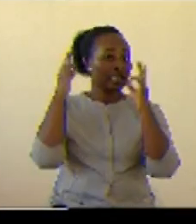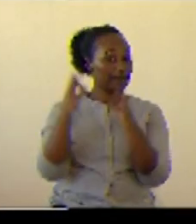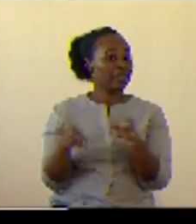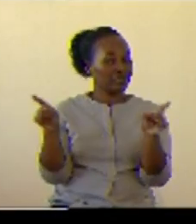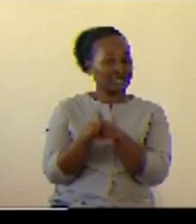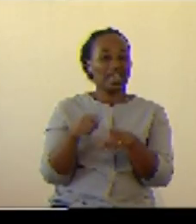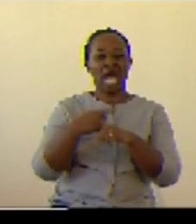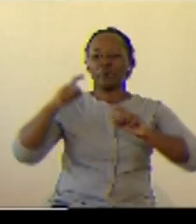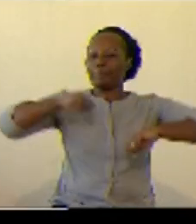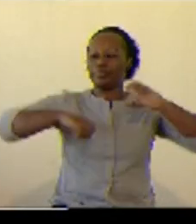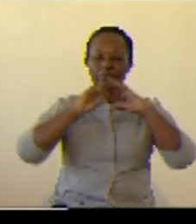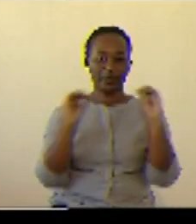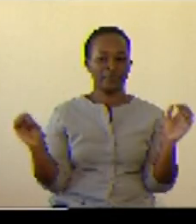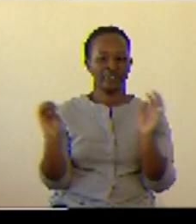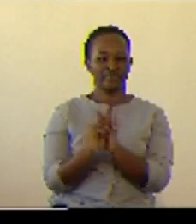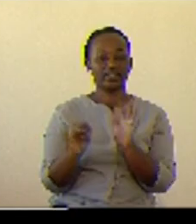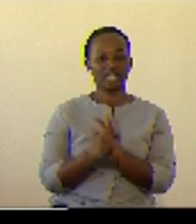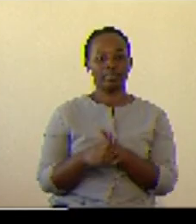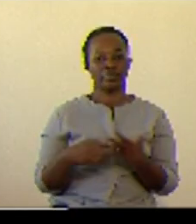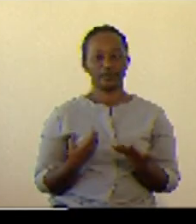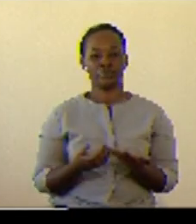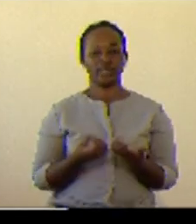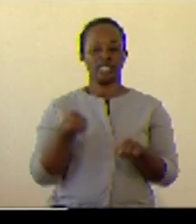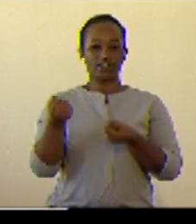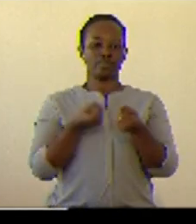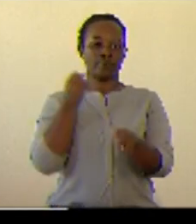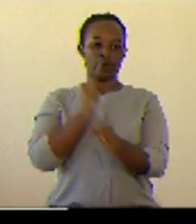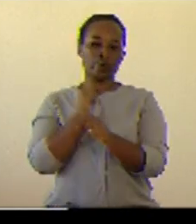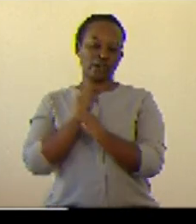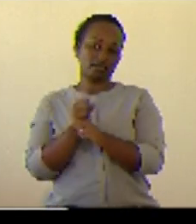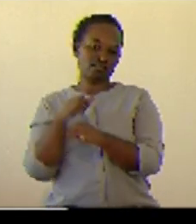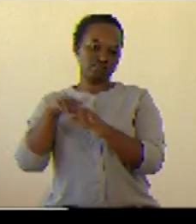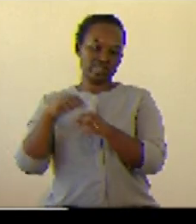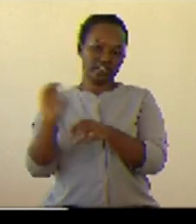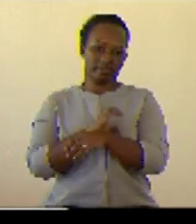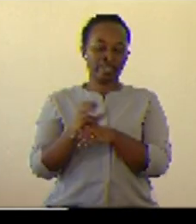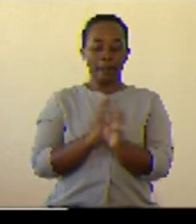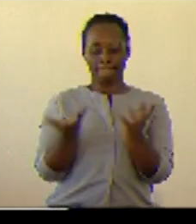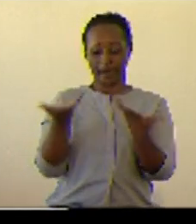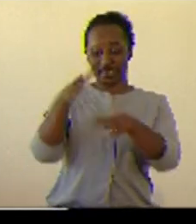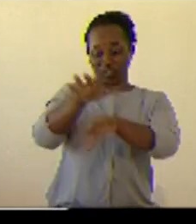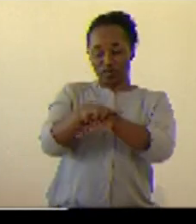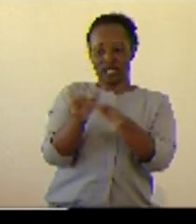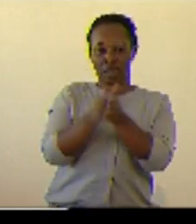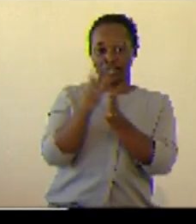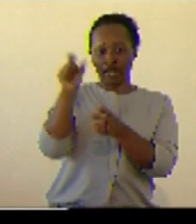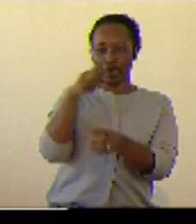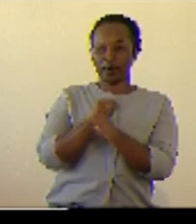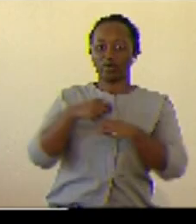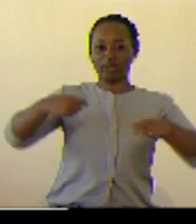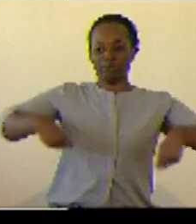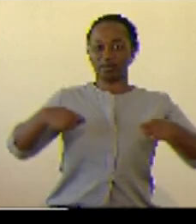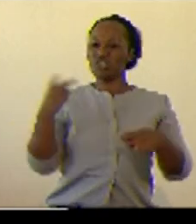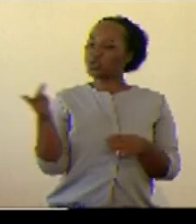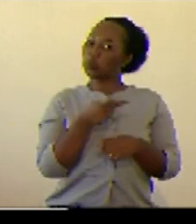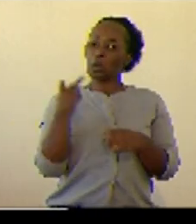compete. For example, a car producing farm joining with a tire producing farm. These 2 don't compete.